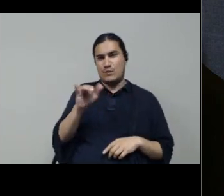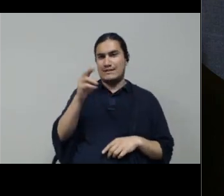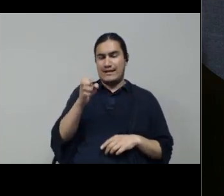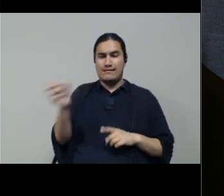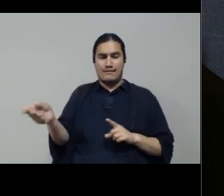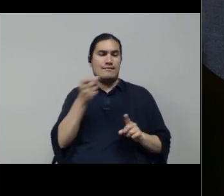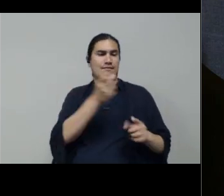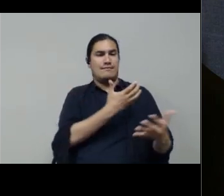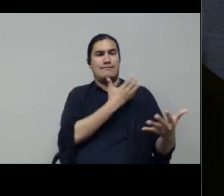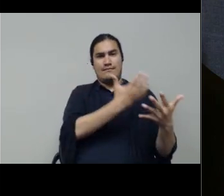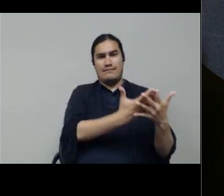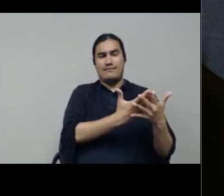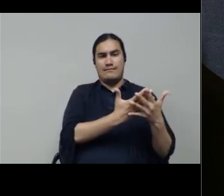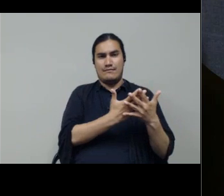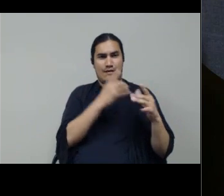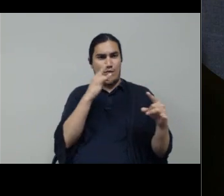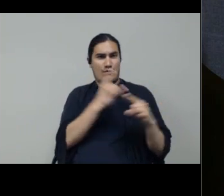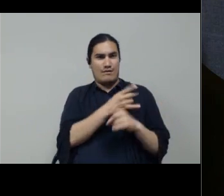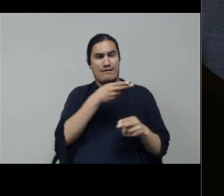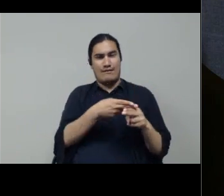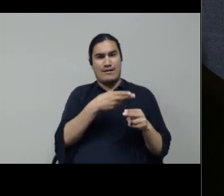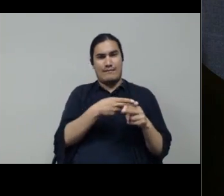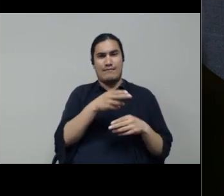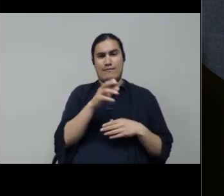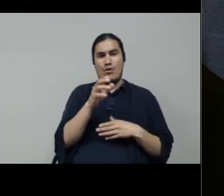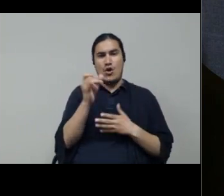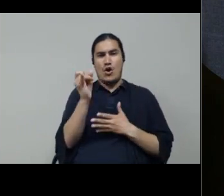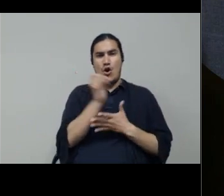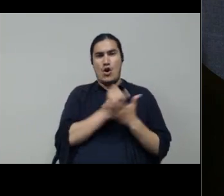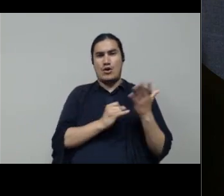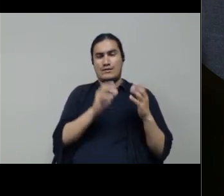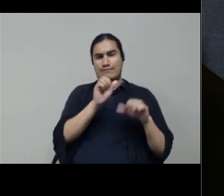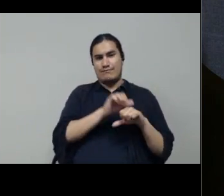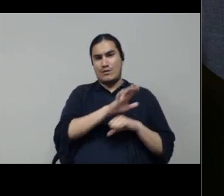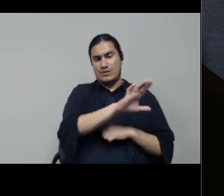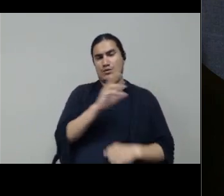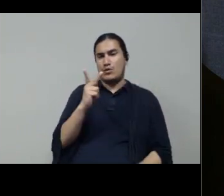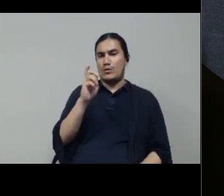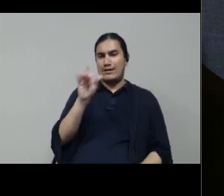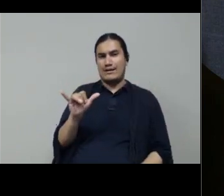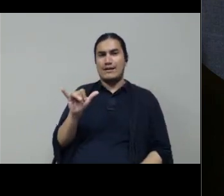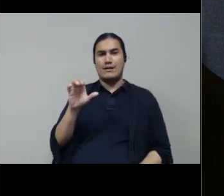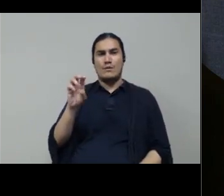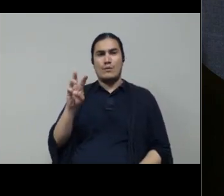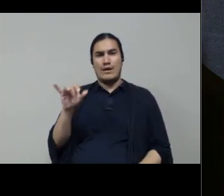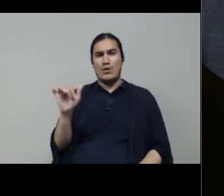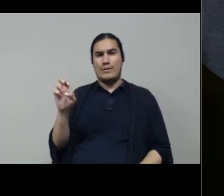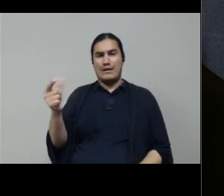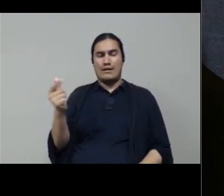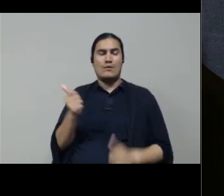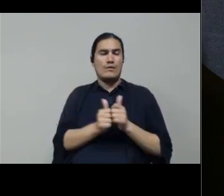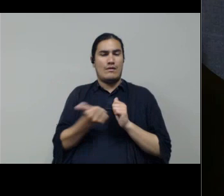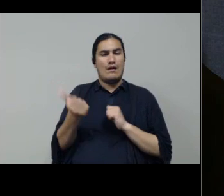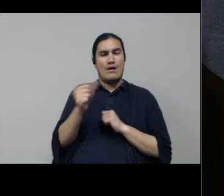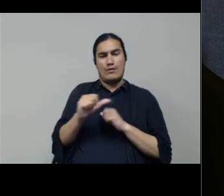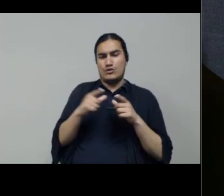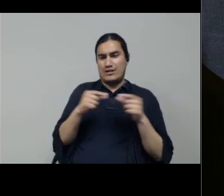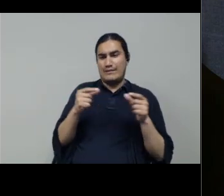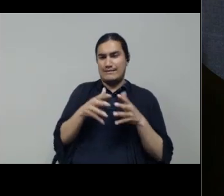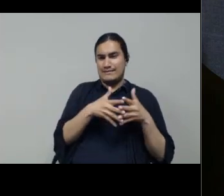the ironically named Hart Mountain in Cody, Wyoming, with other Japanese